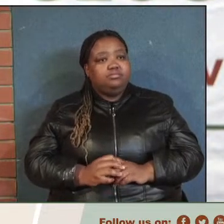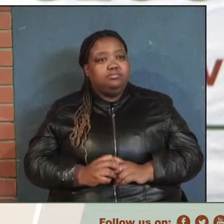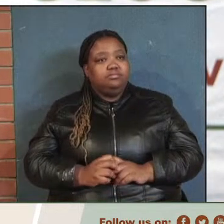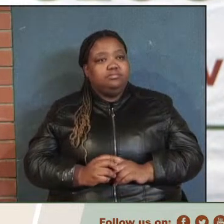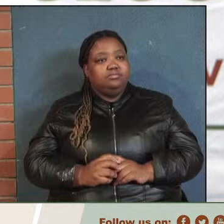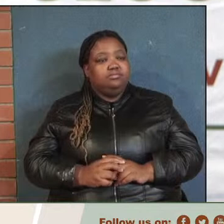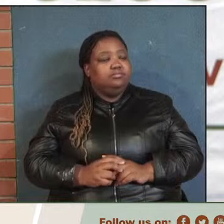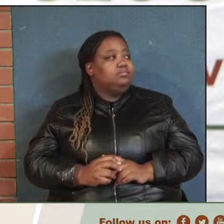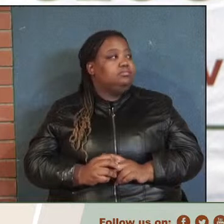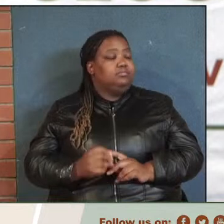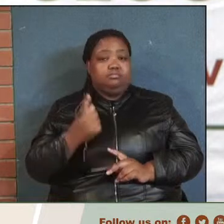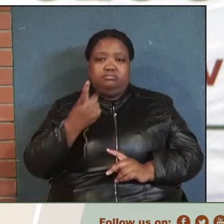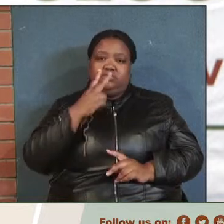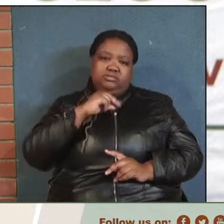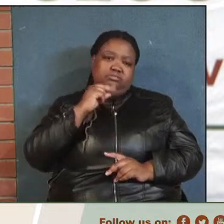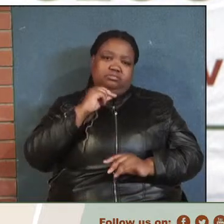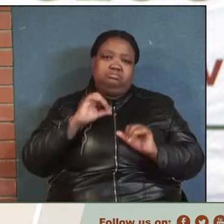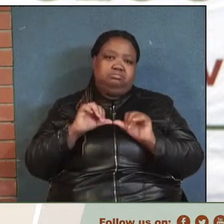You may speak.